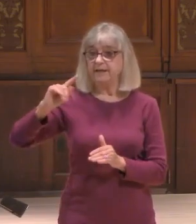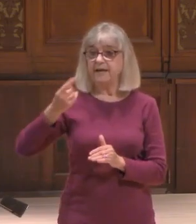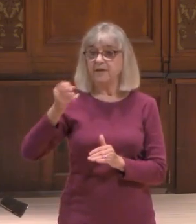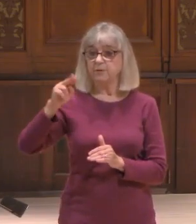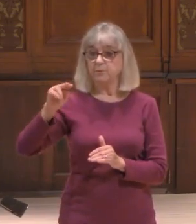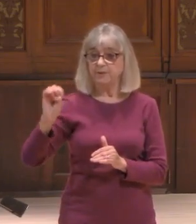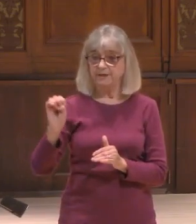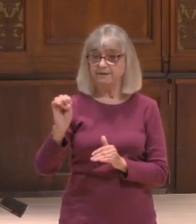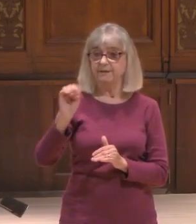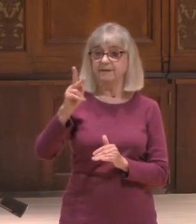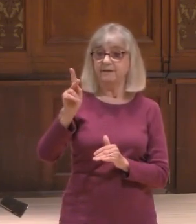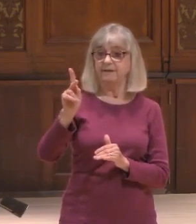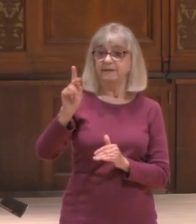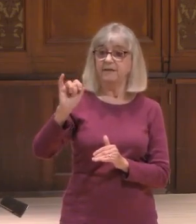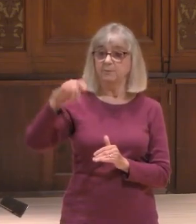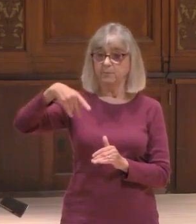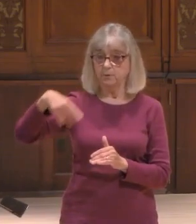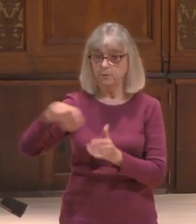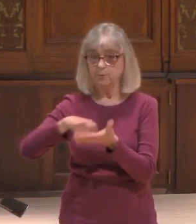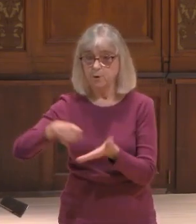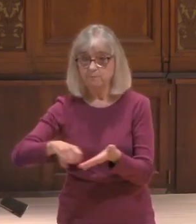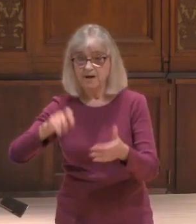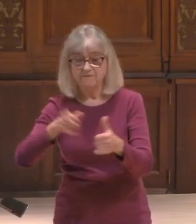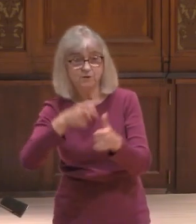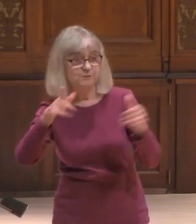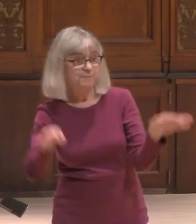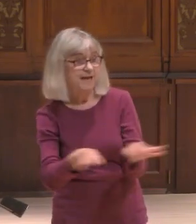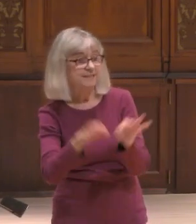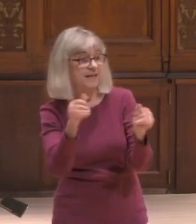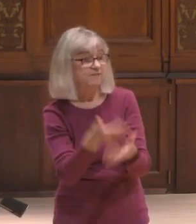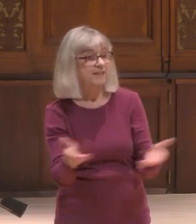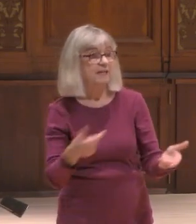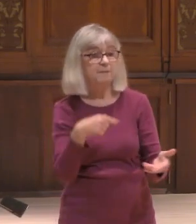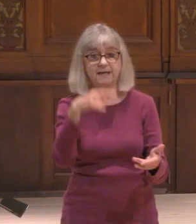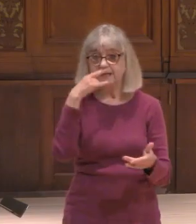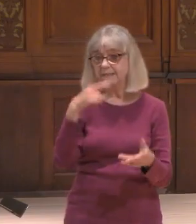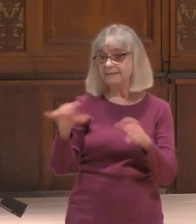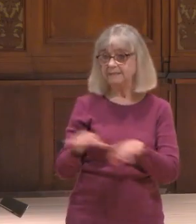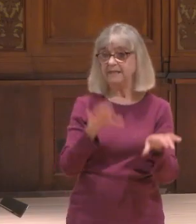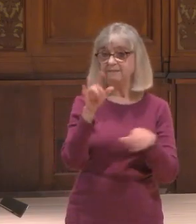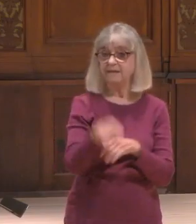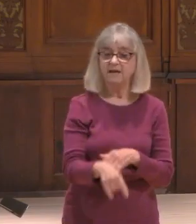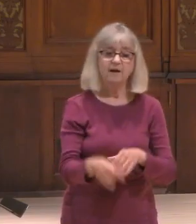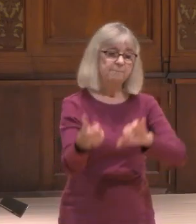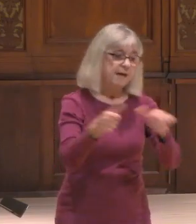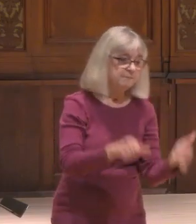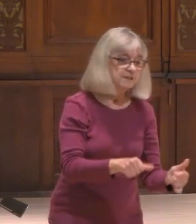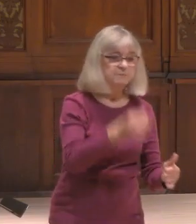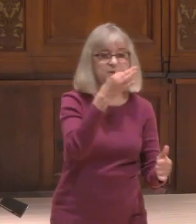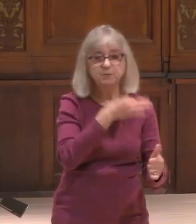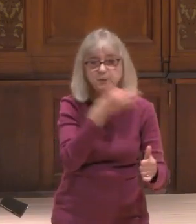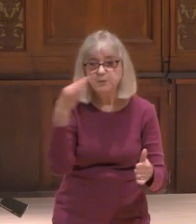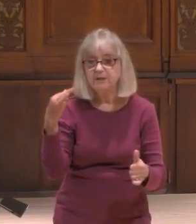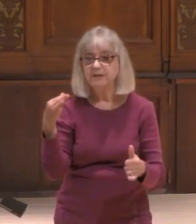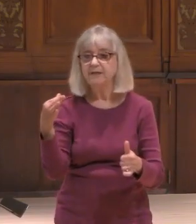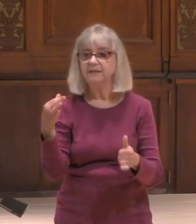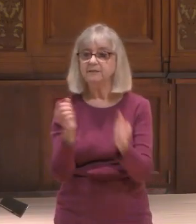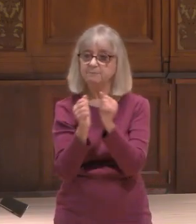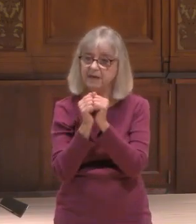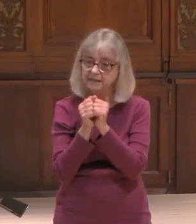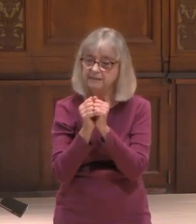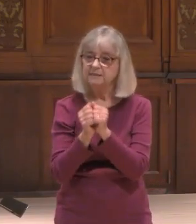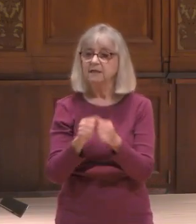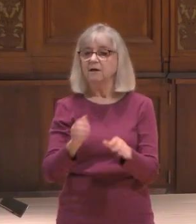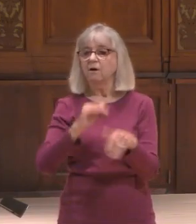"My very first mass, everything my kids did there, baptism, communions, penance, always